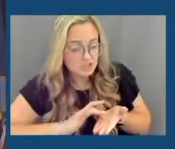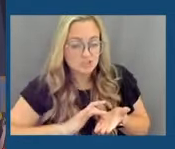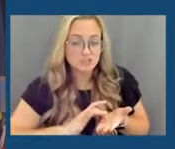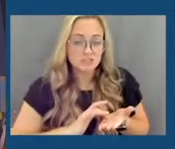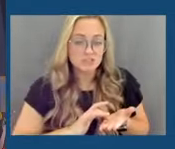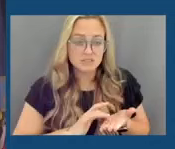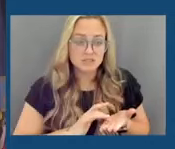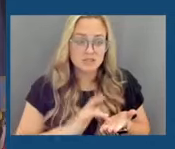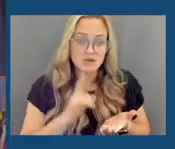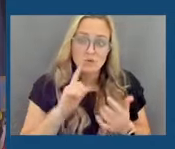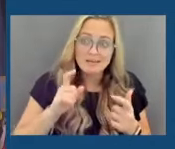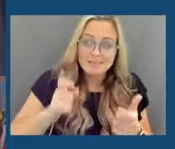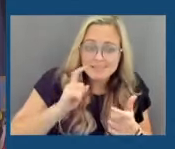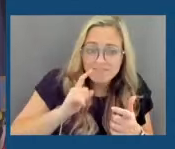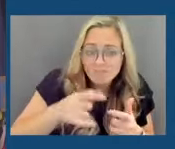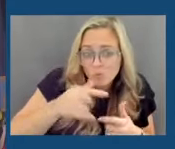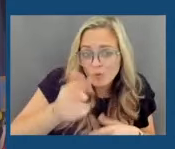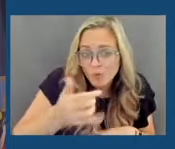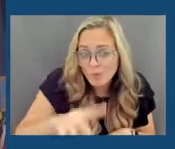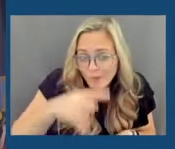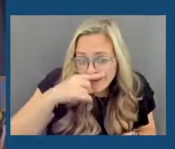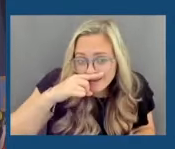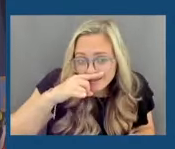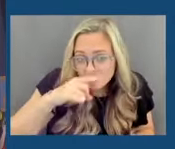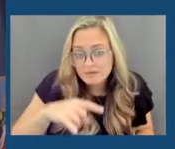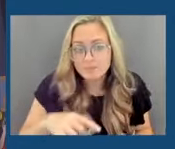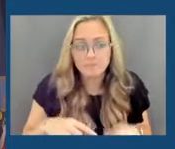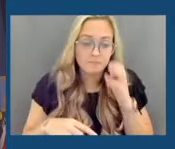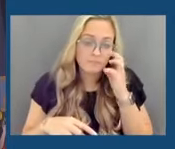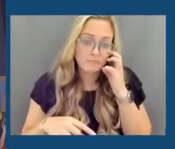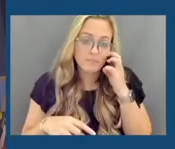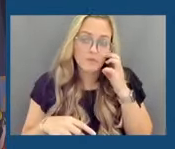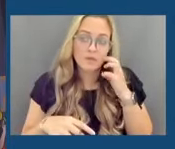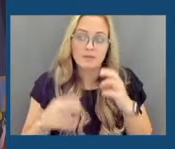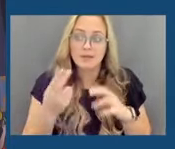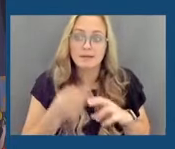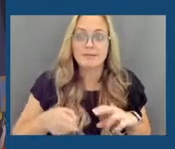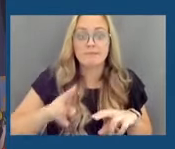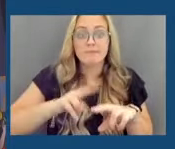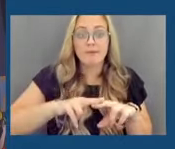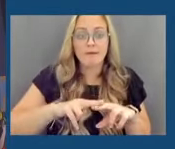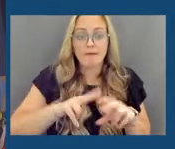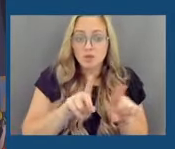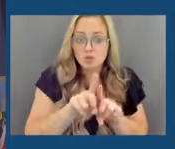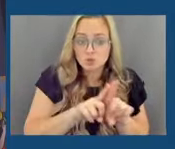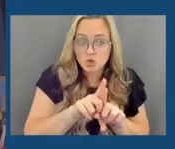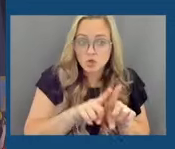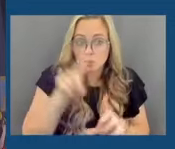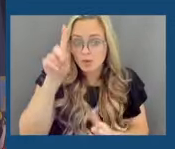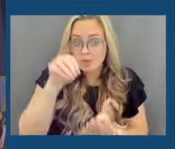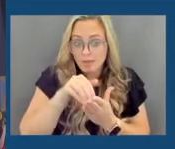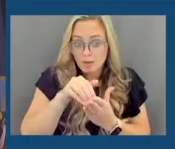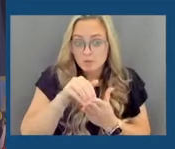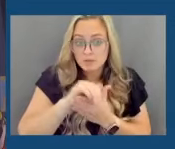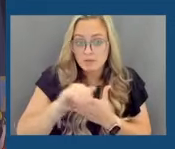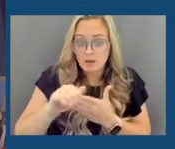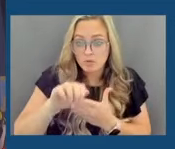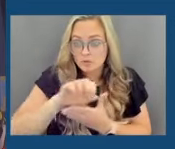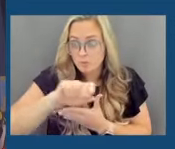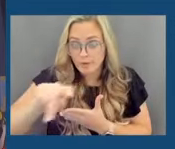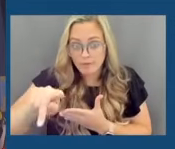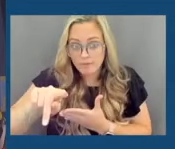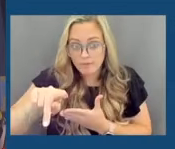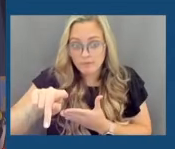they want to get a little gift for the grandkids once in a while. Receiving the enhanced STAR and putting $1,000 back in their